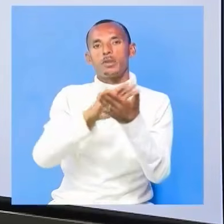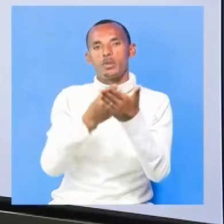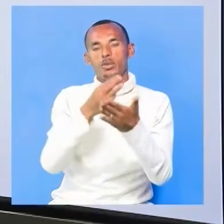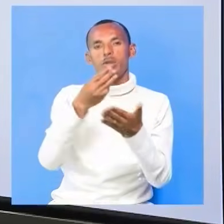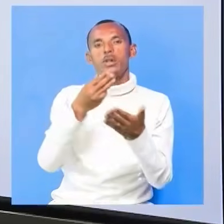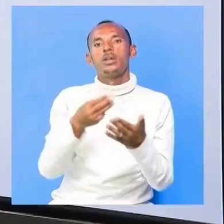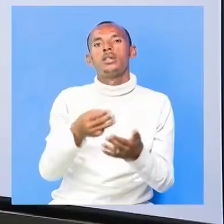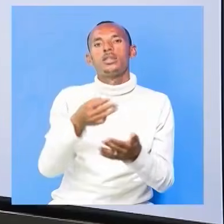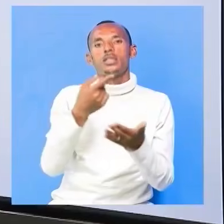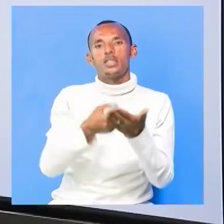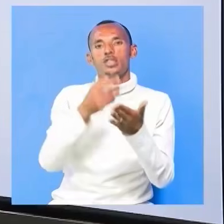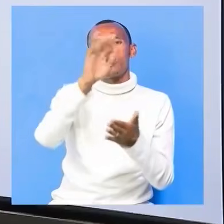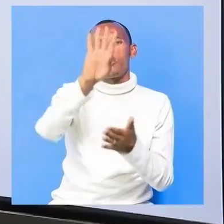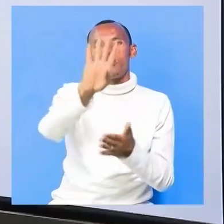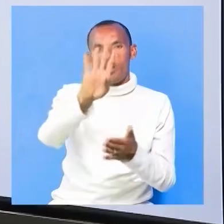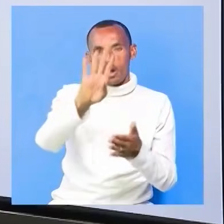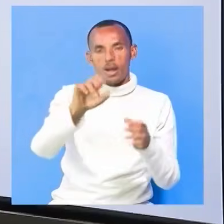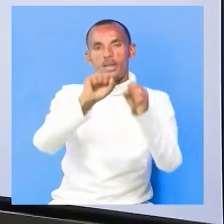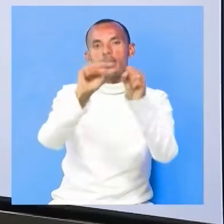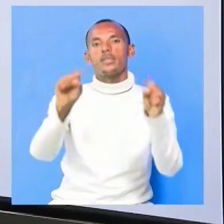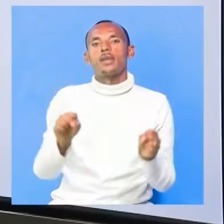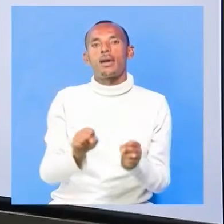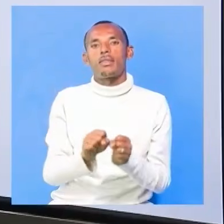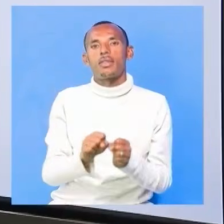4 sets. So,